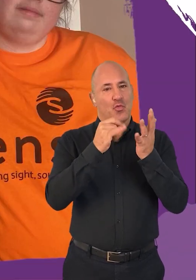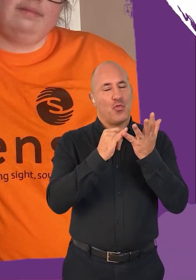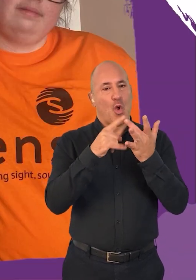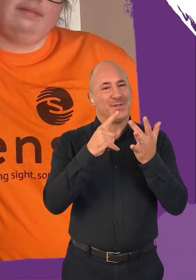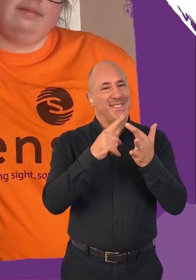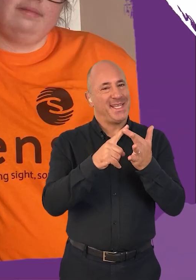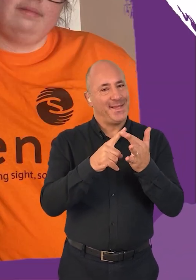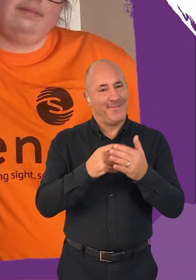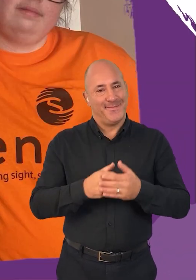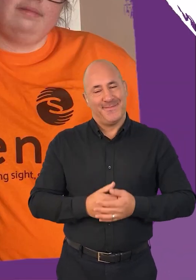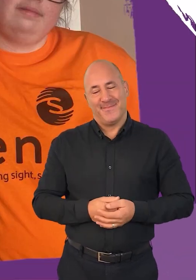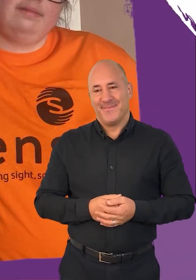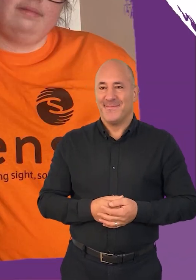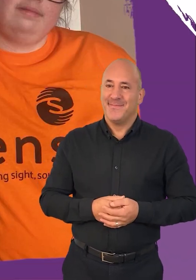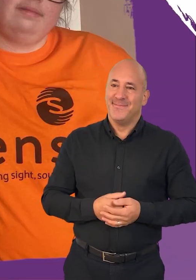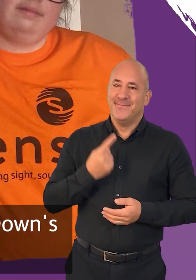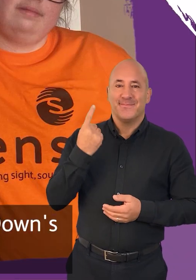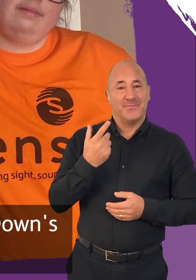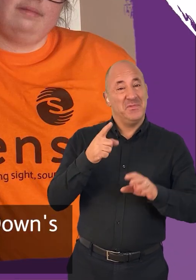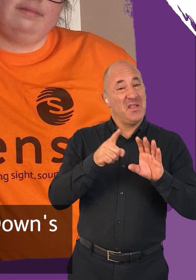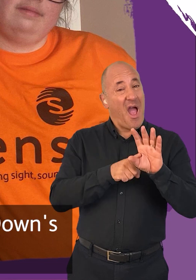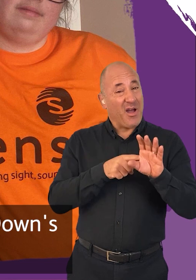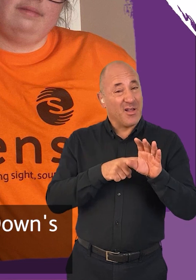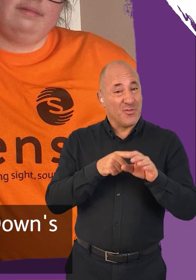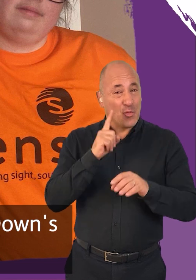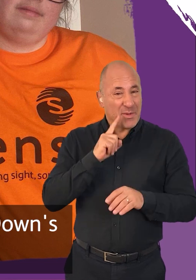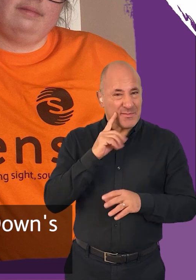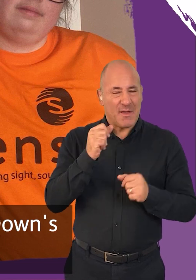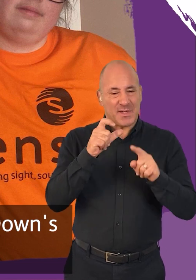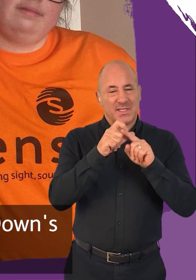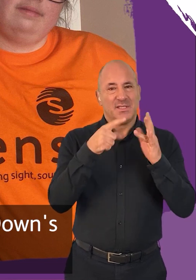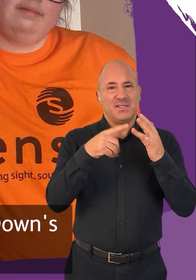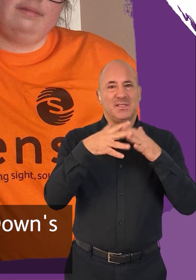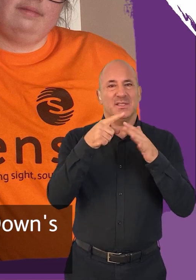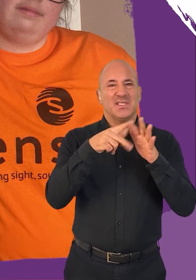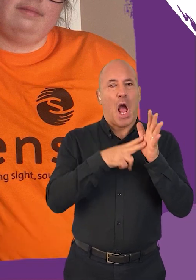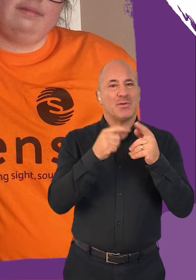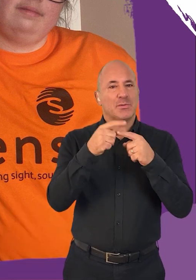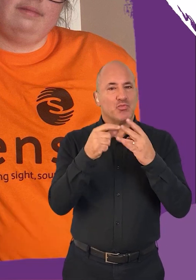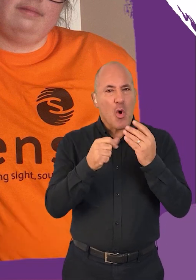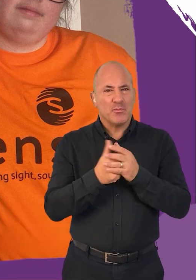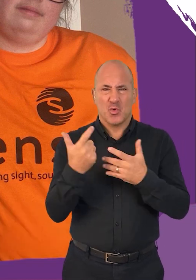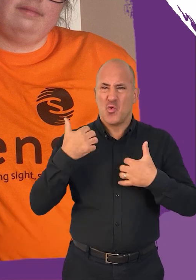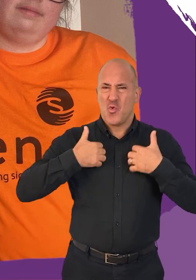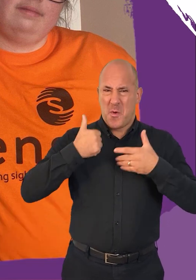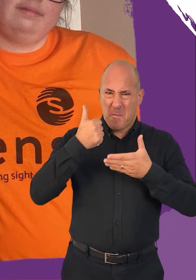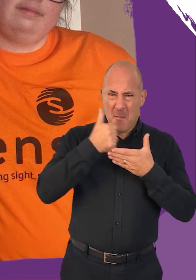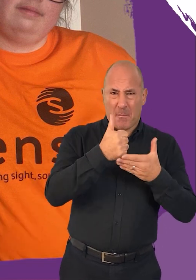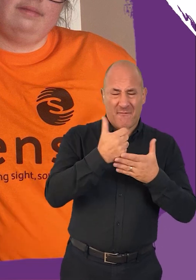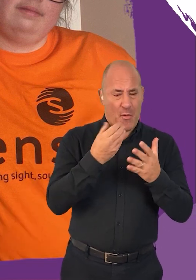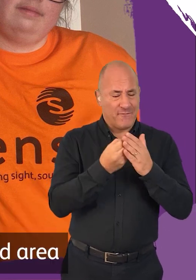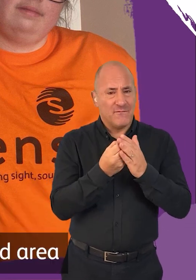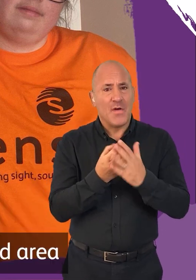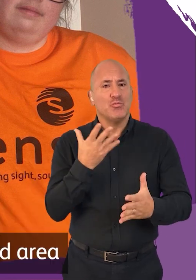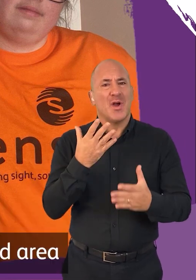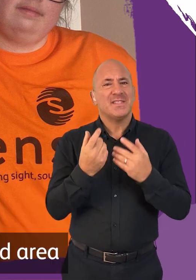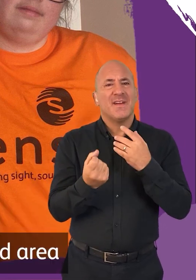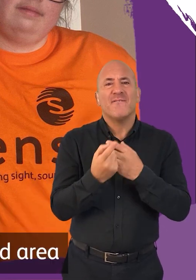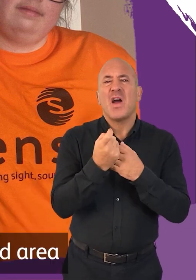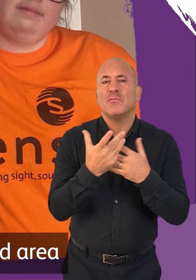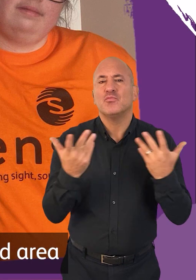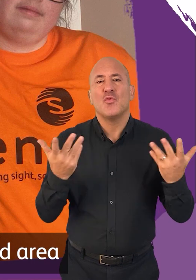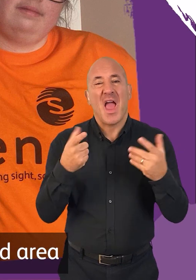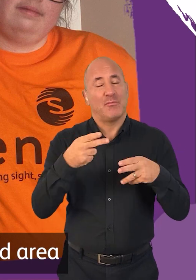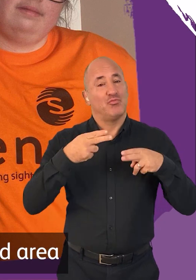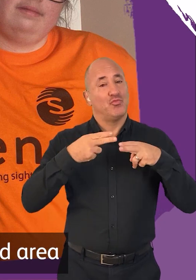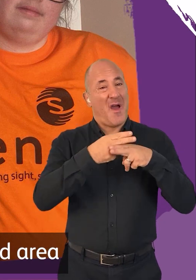Rosie Fitzsimmons. Rosie is a young woman with Down syndrome who is an enthusiastic supporter of Sense